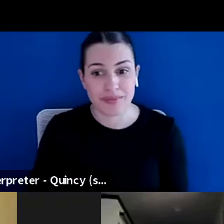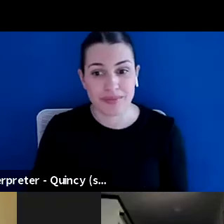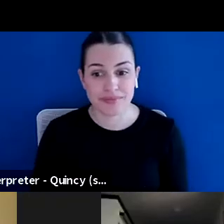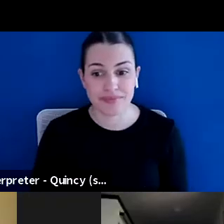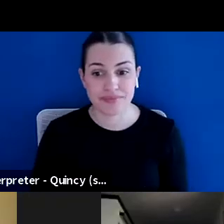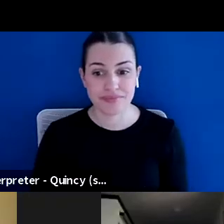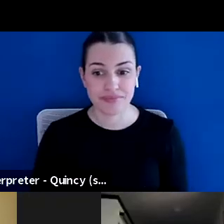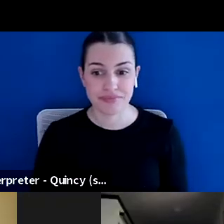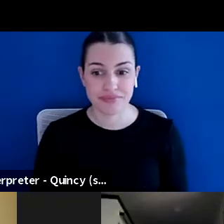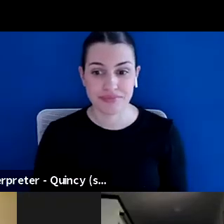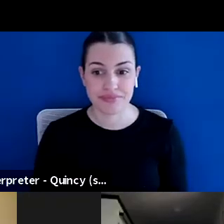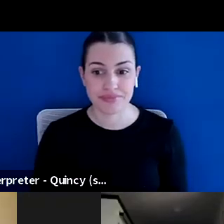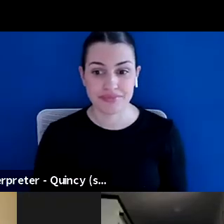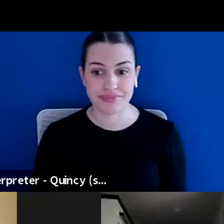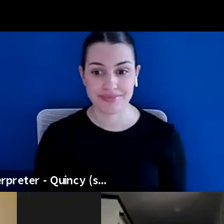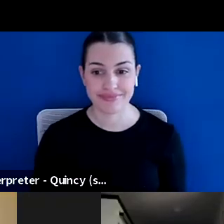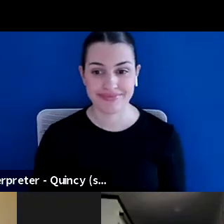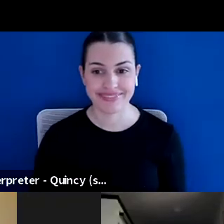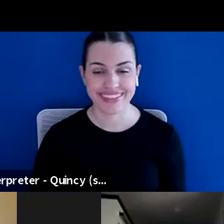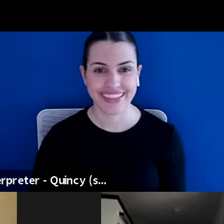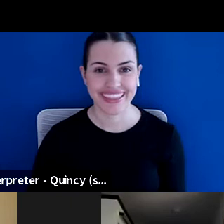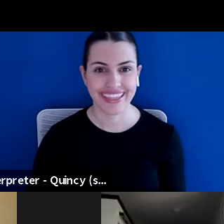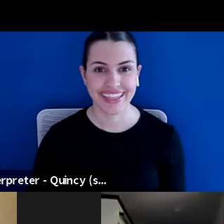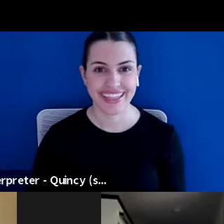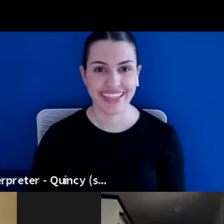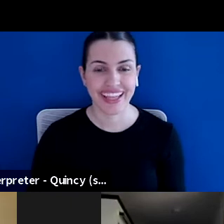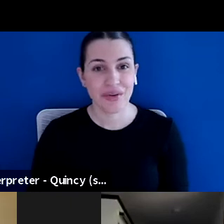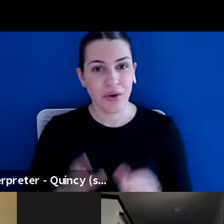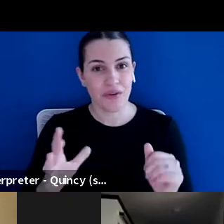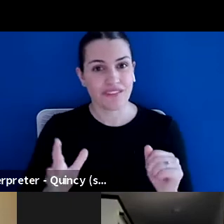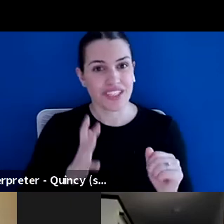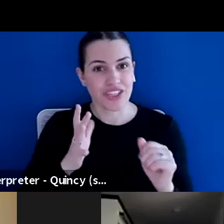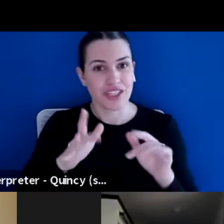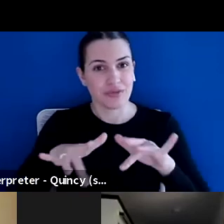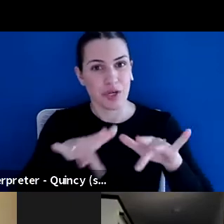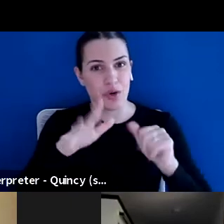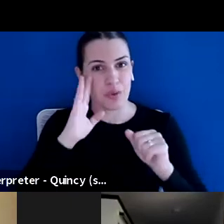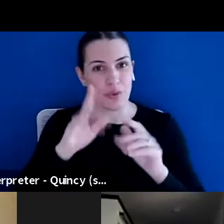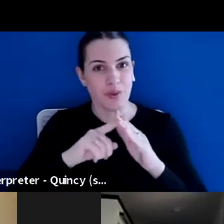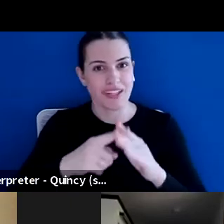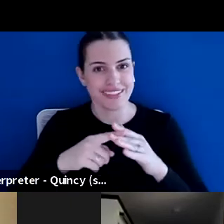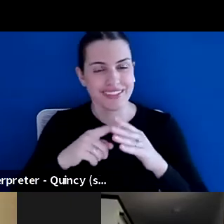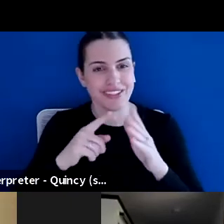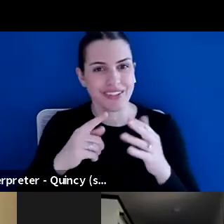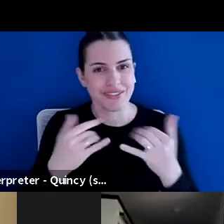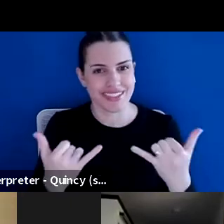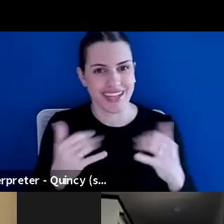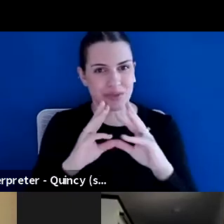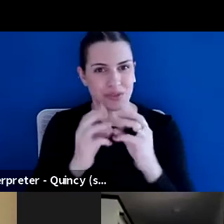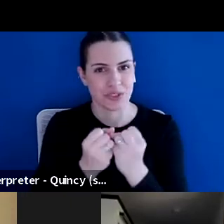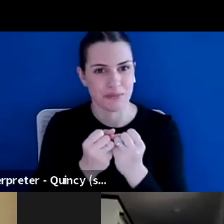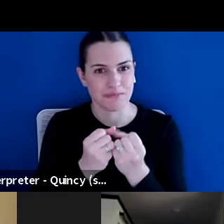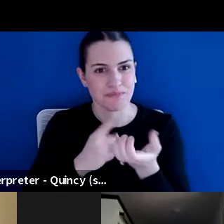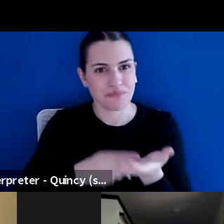We are officially recording. So we're going to go ahead and get started with today's workshop.